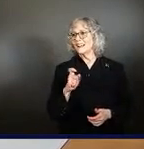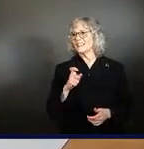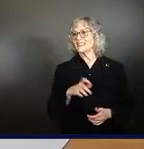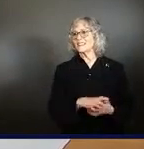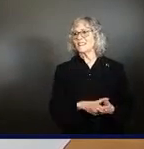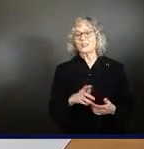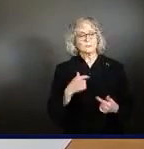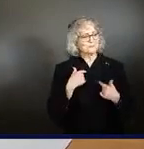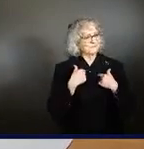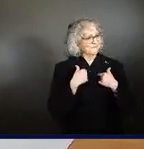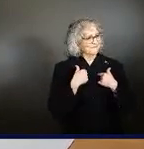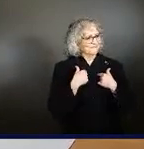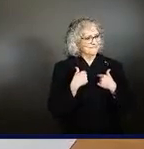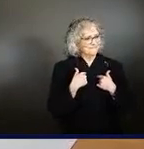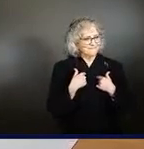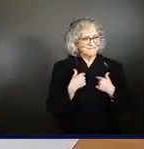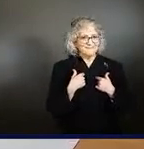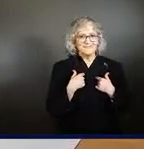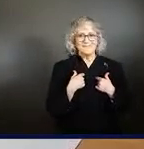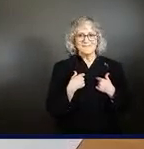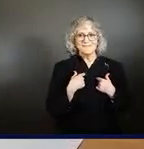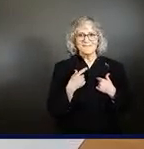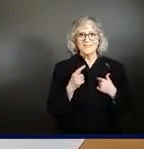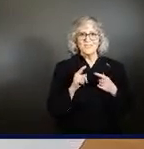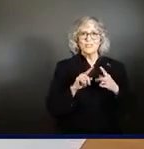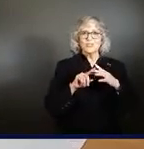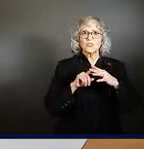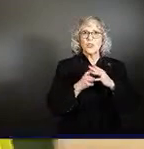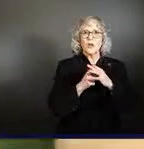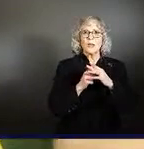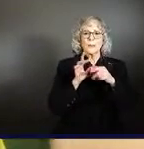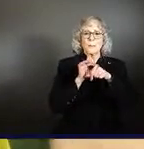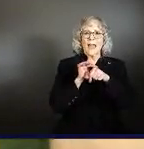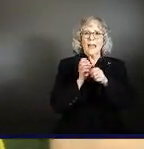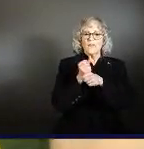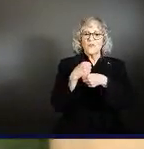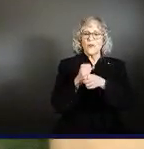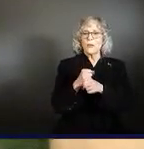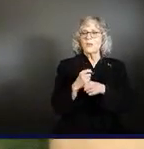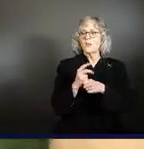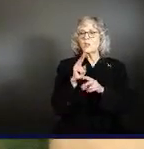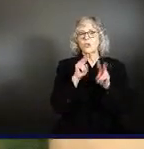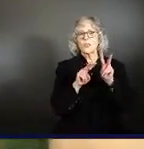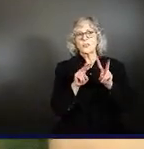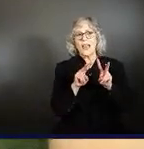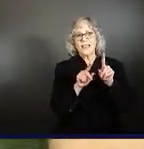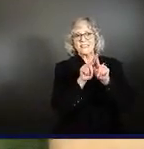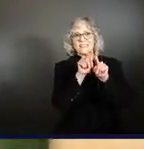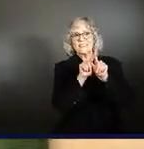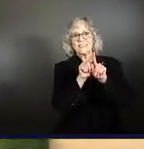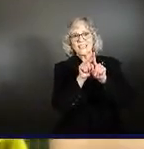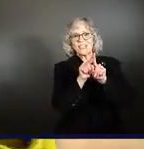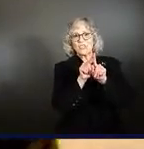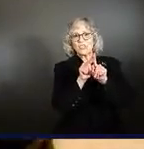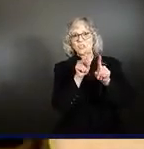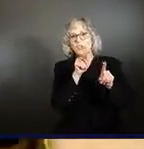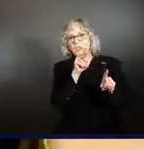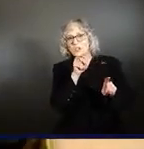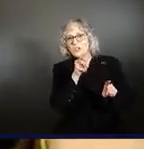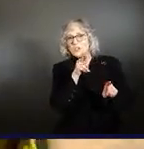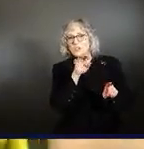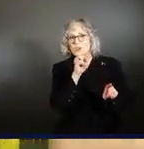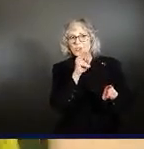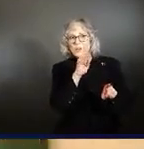it's really star and planet formation. Looking into these beautiful stellar nurseries and peering back the